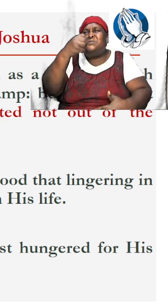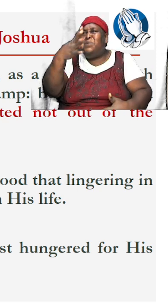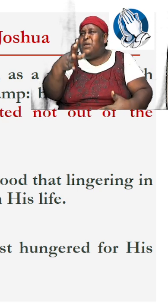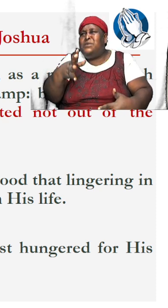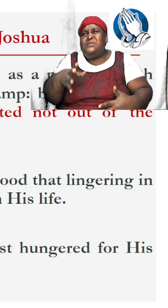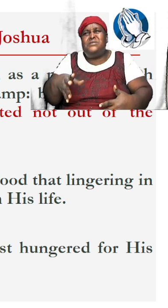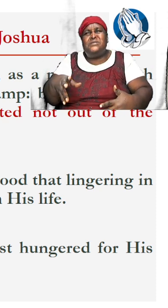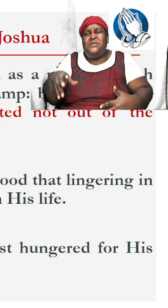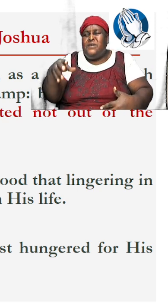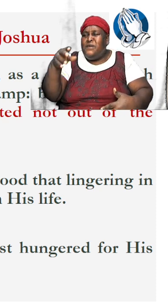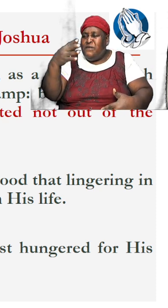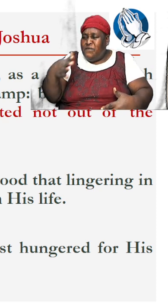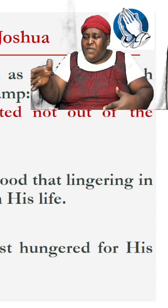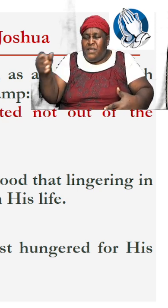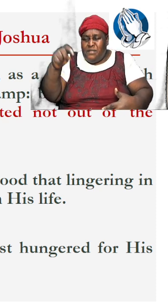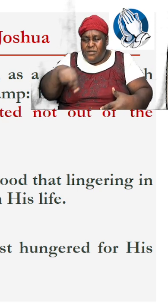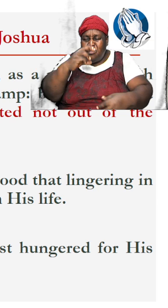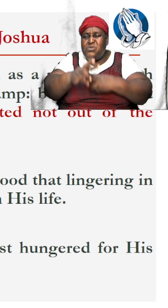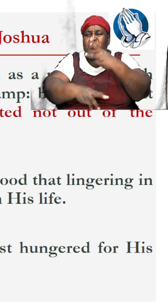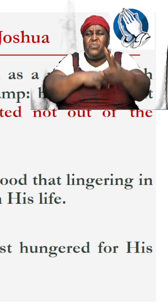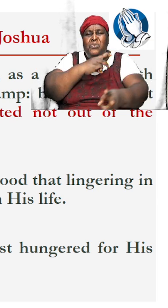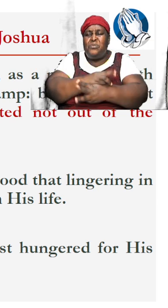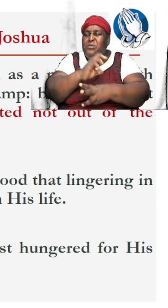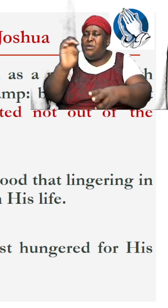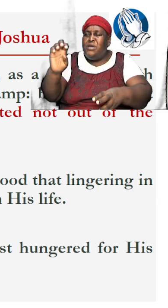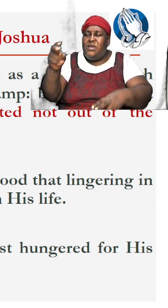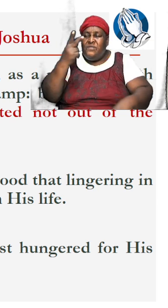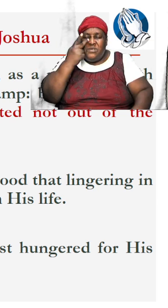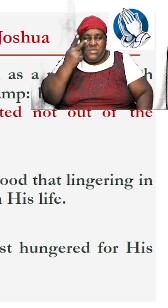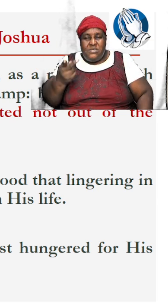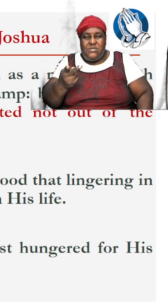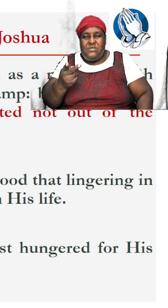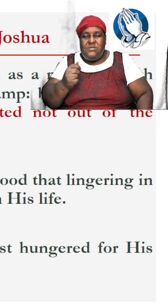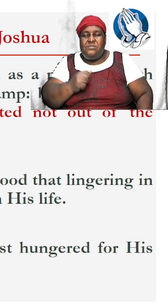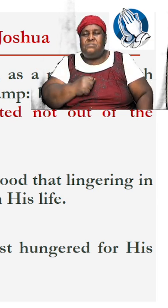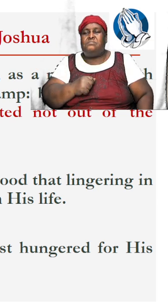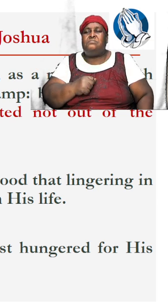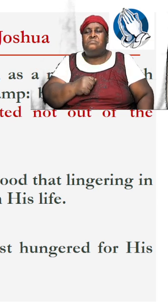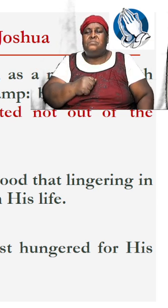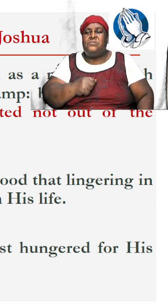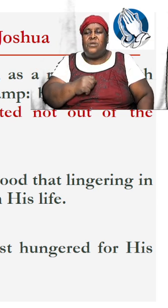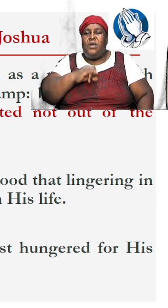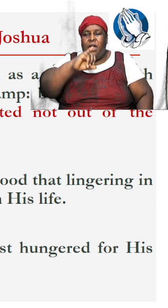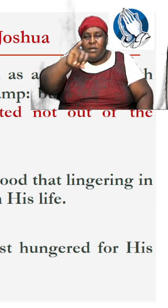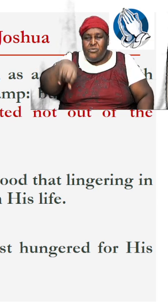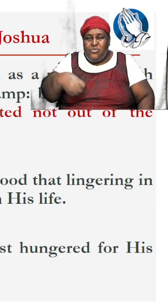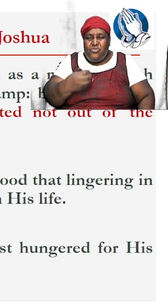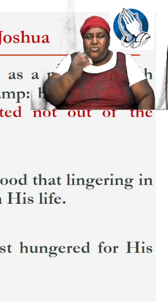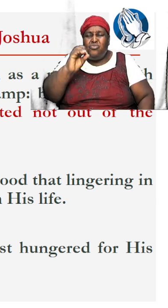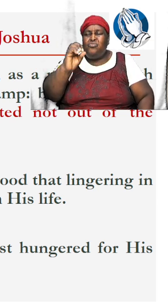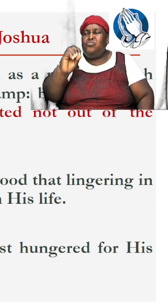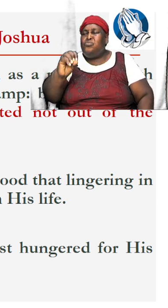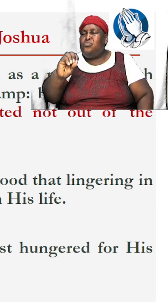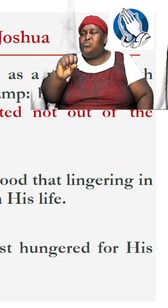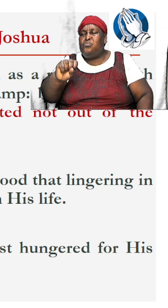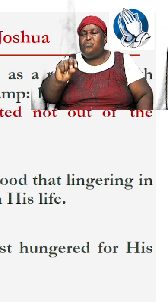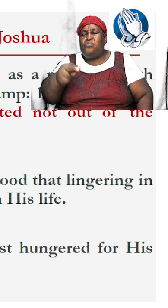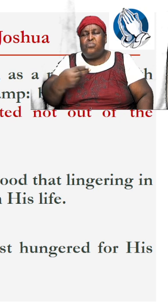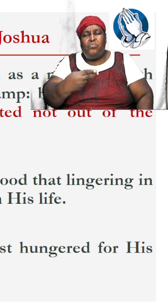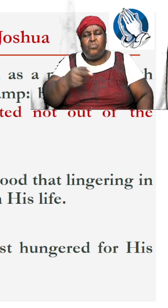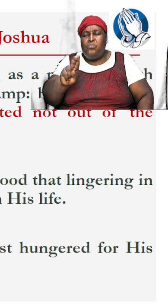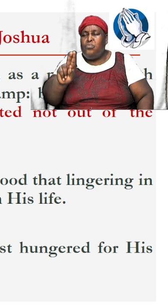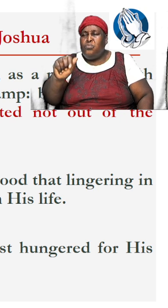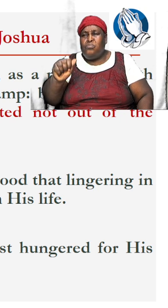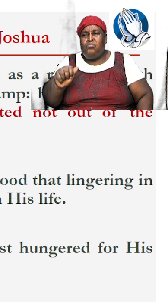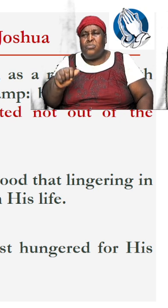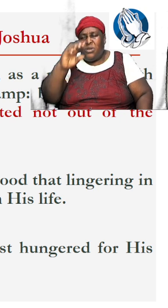this world has ever seen? My God. And Joshua, the son of Nun, a